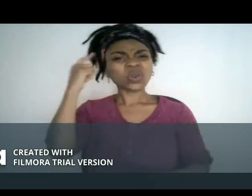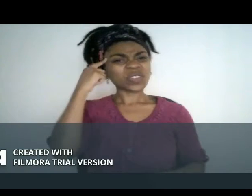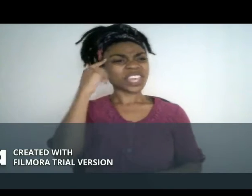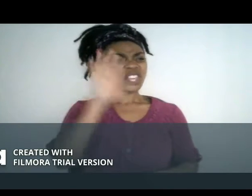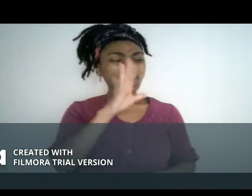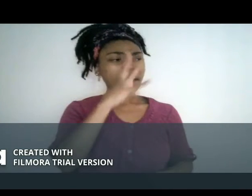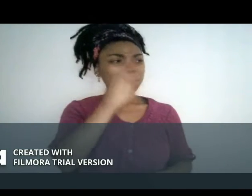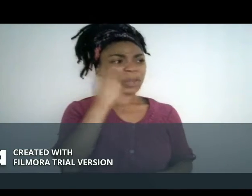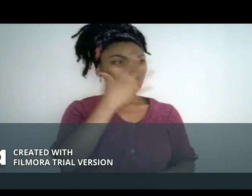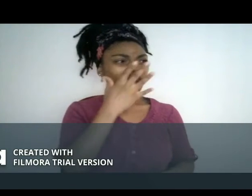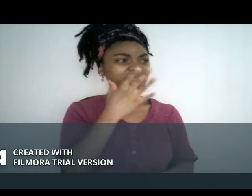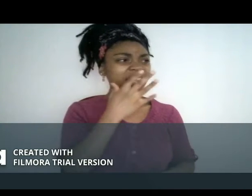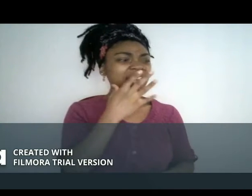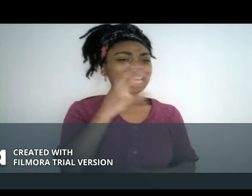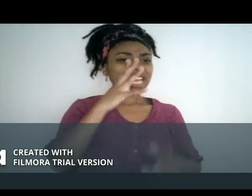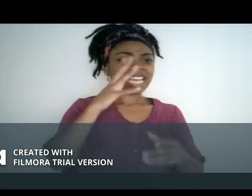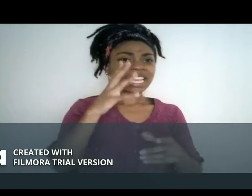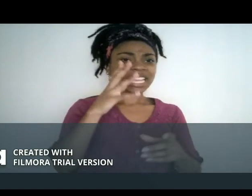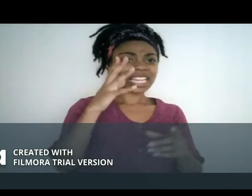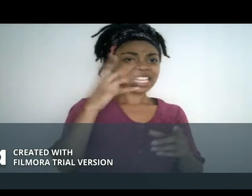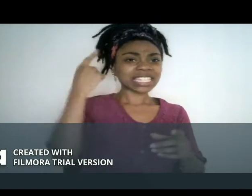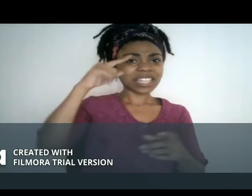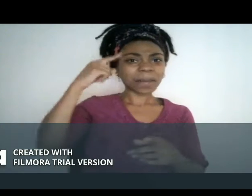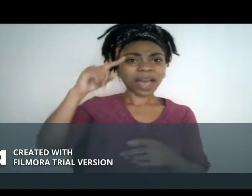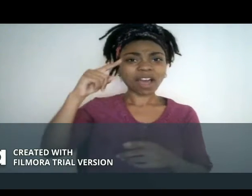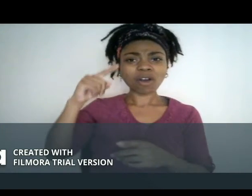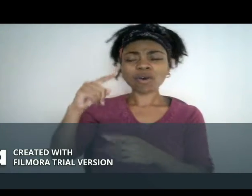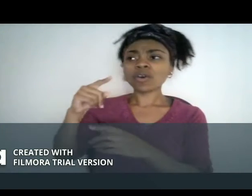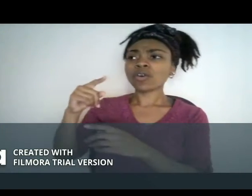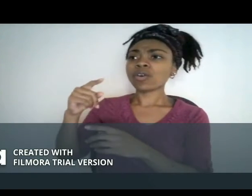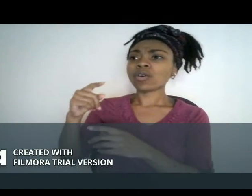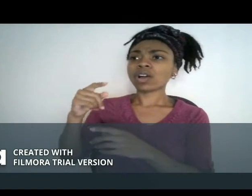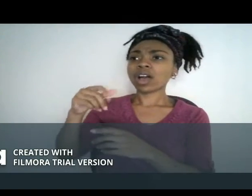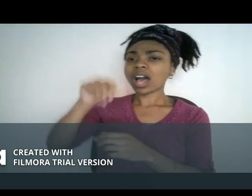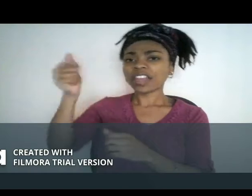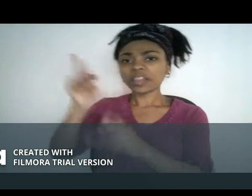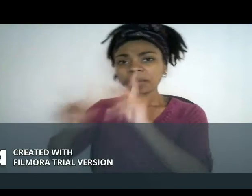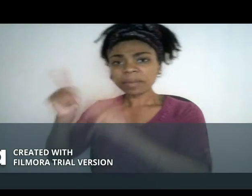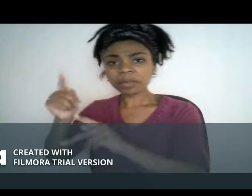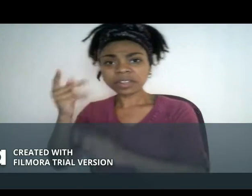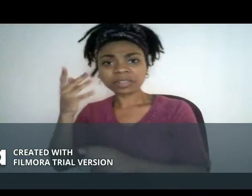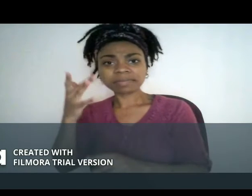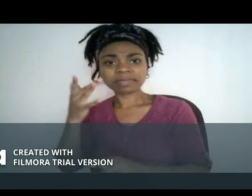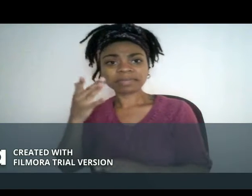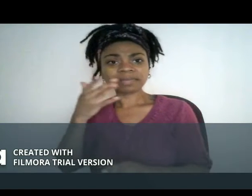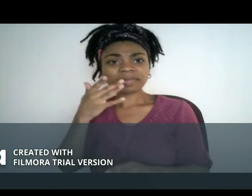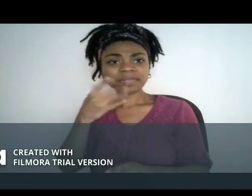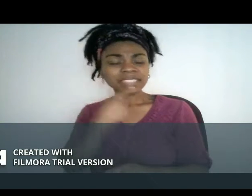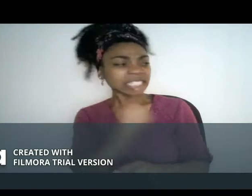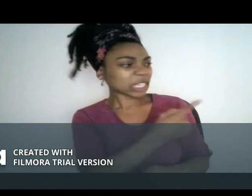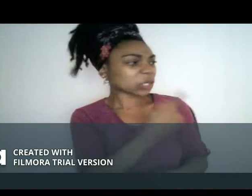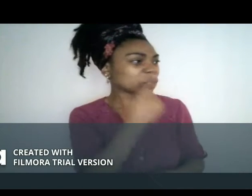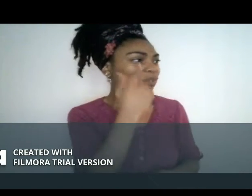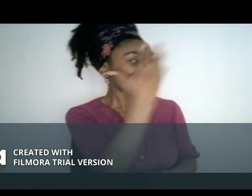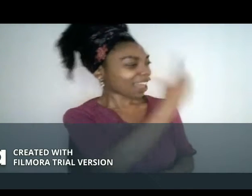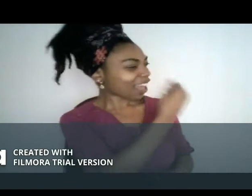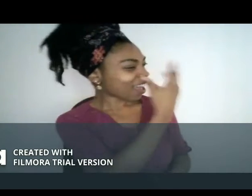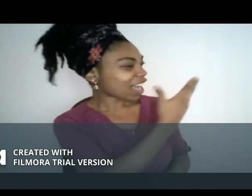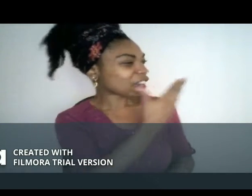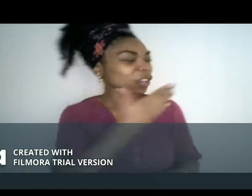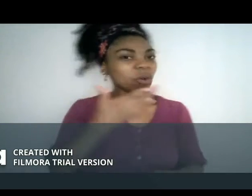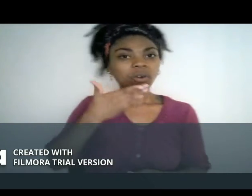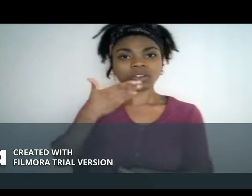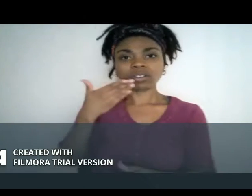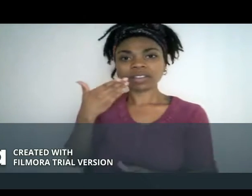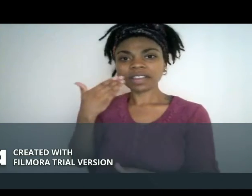You think that your beauty is about looking good for somebody else, or looking good so somebody can give you a compliment, or having the latest stuff so you can feel important. But none